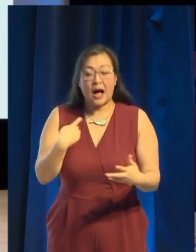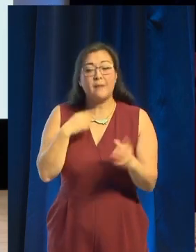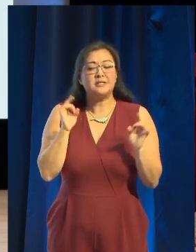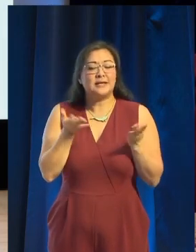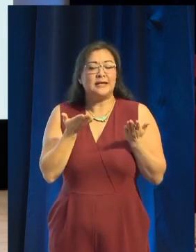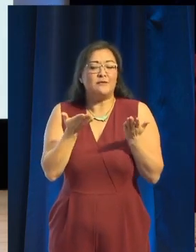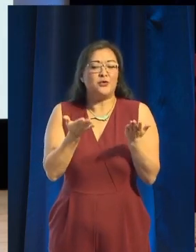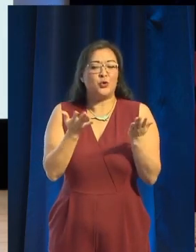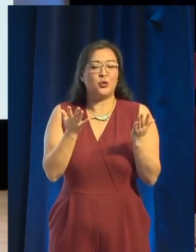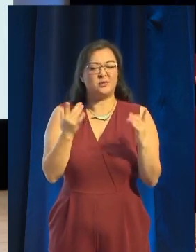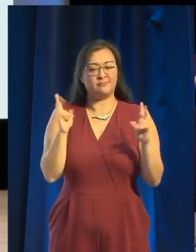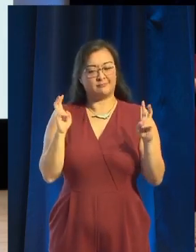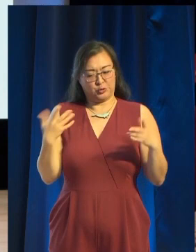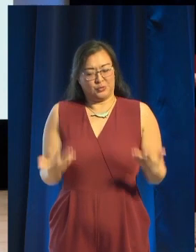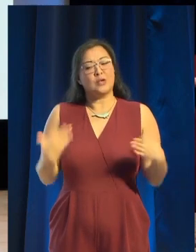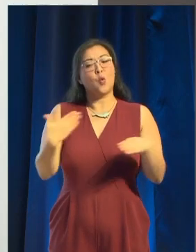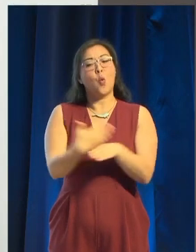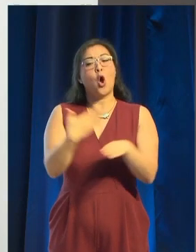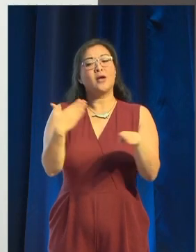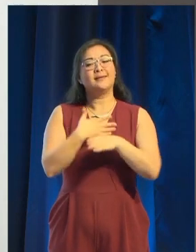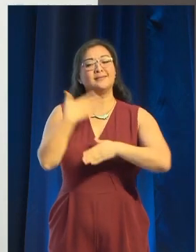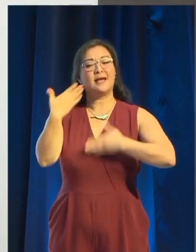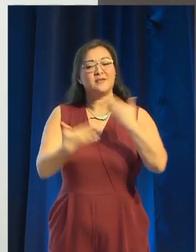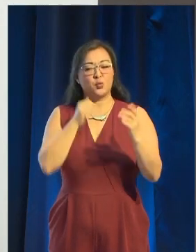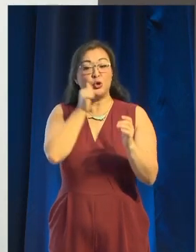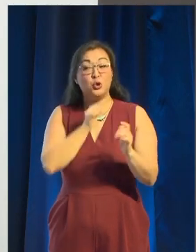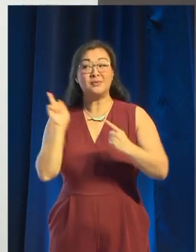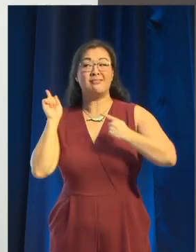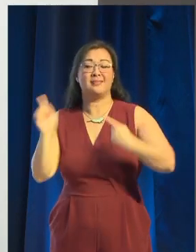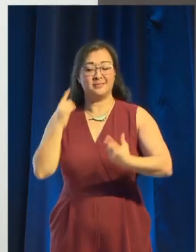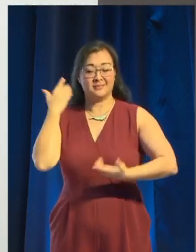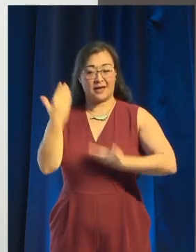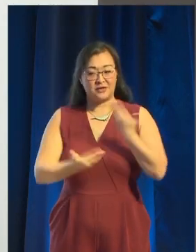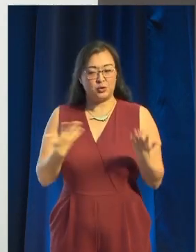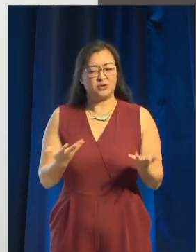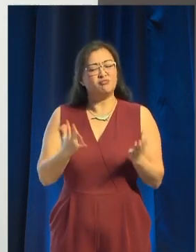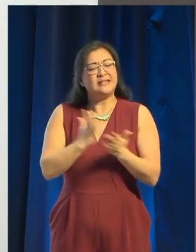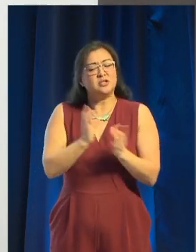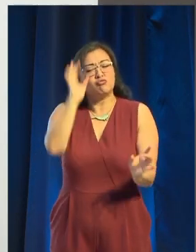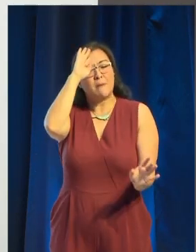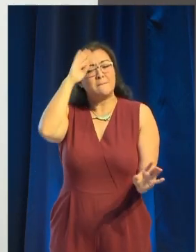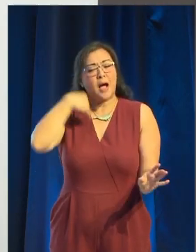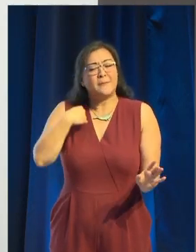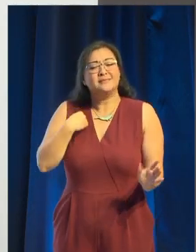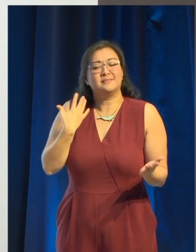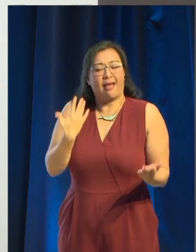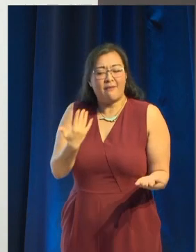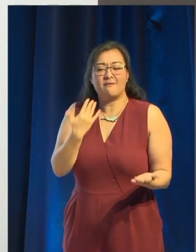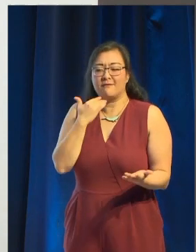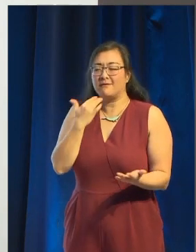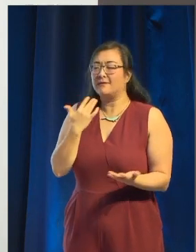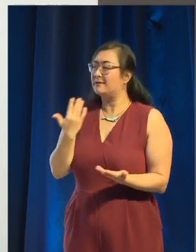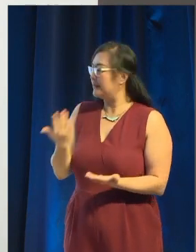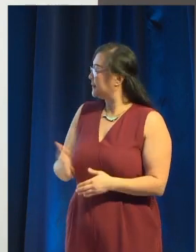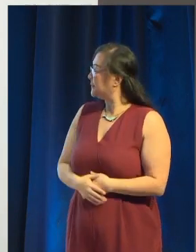working definition that I'm using as a reminder for myself on an everyday basis. So,